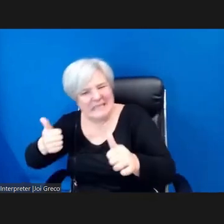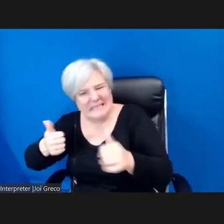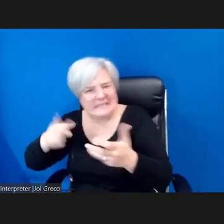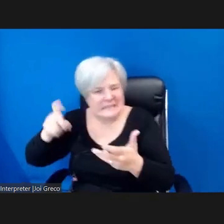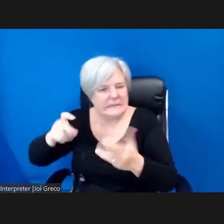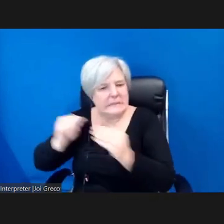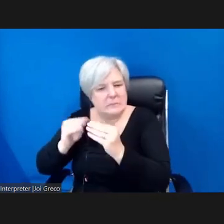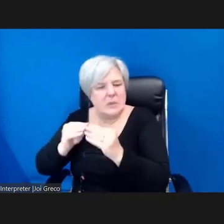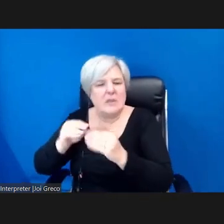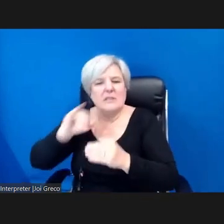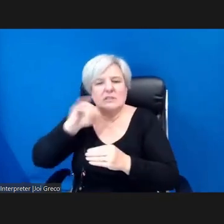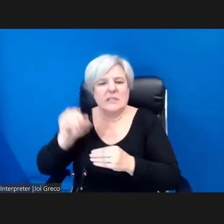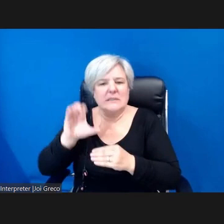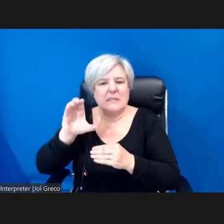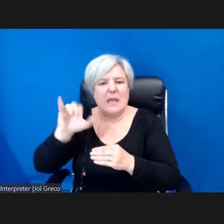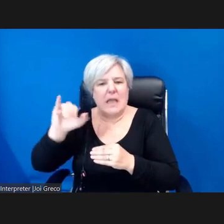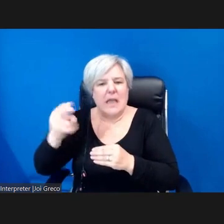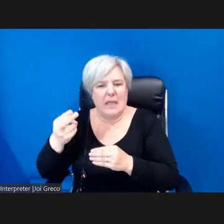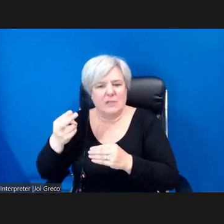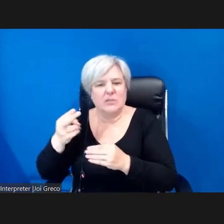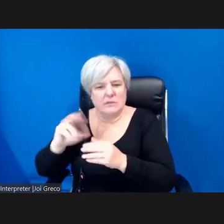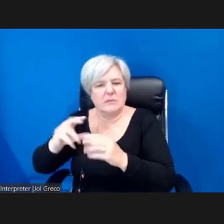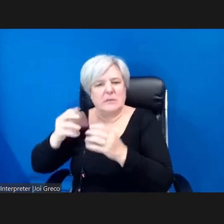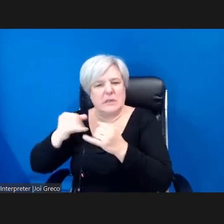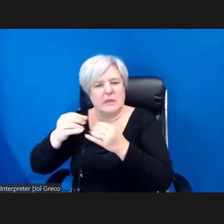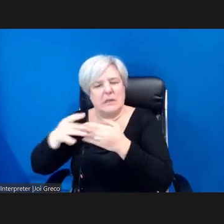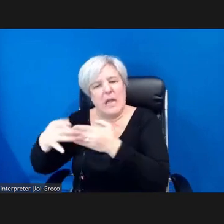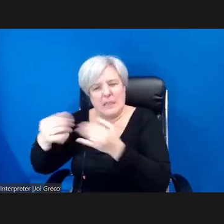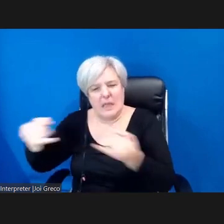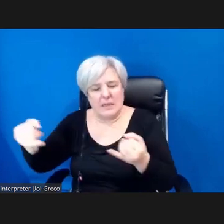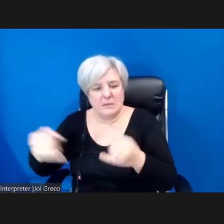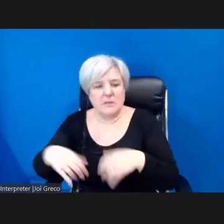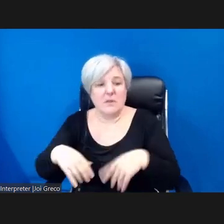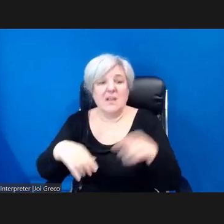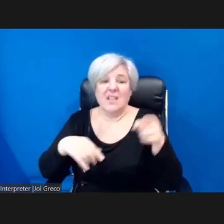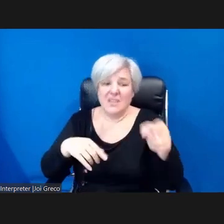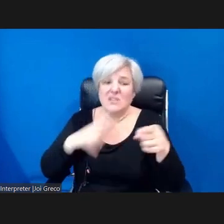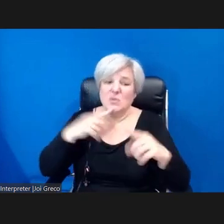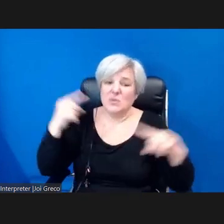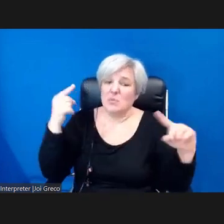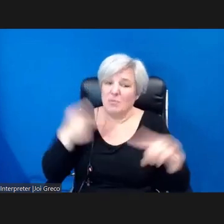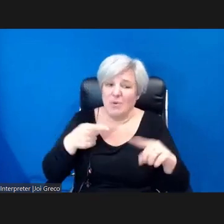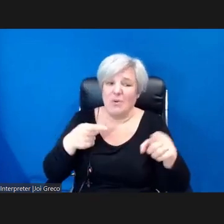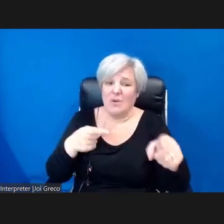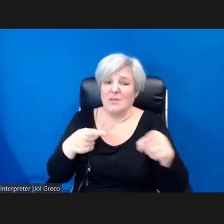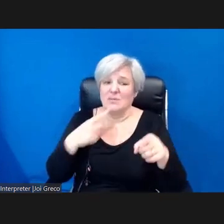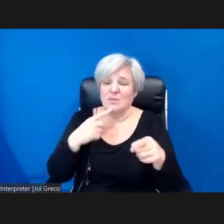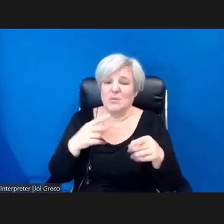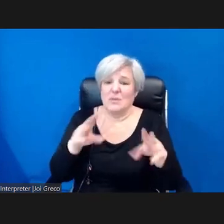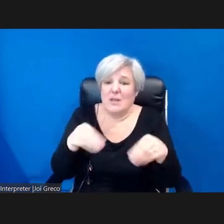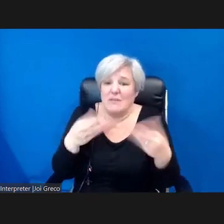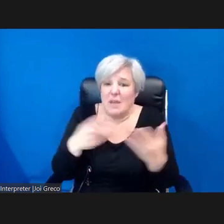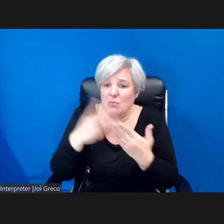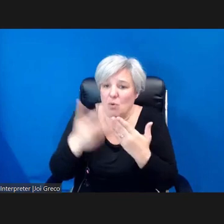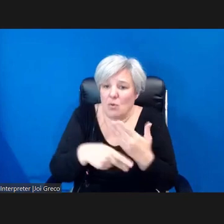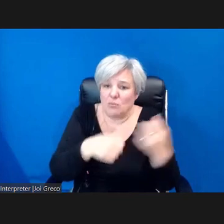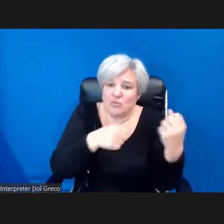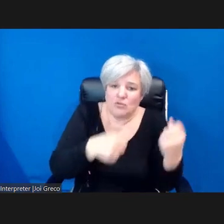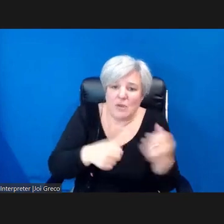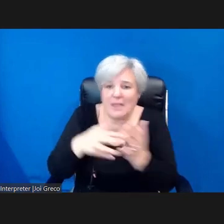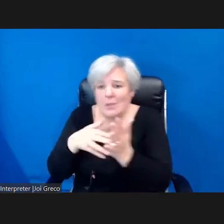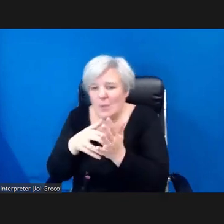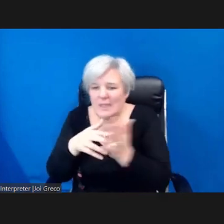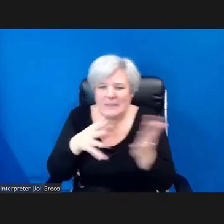the JCIH guidelines. This was created to provide a guideline and a tool to convey program strengths and